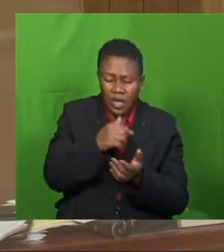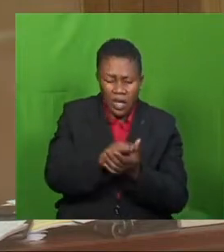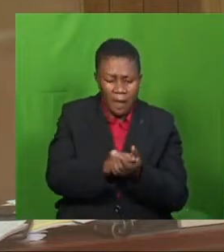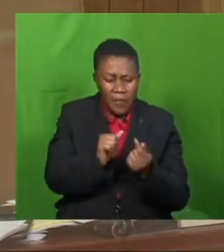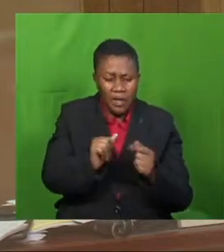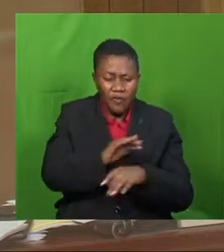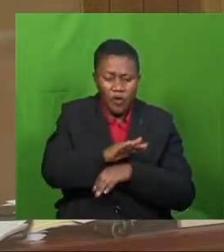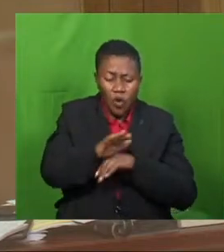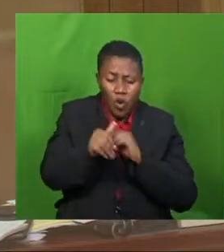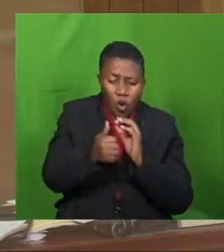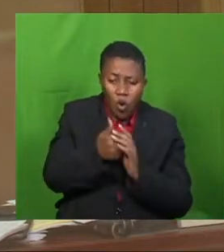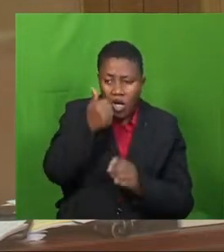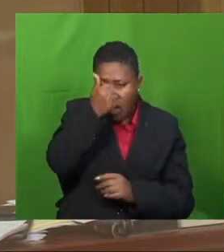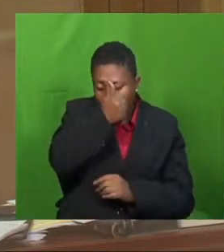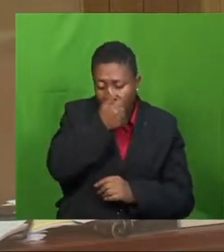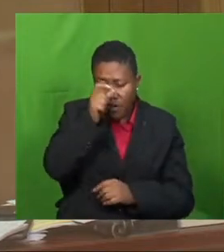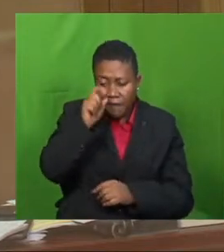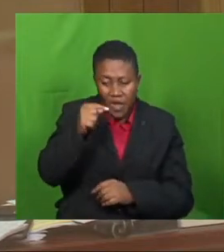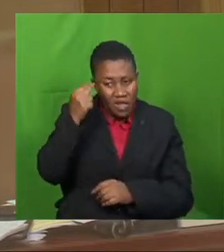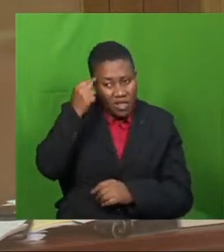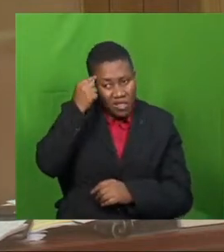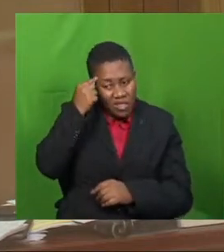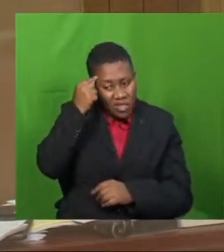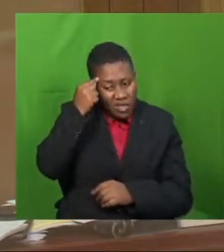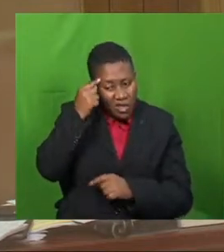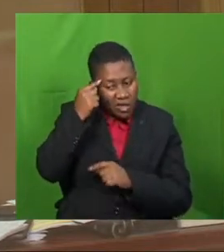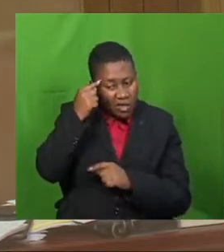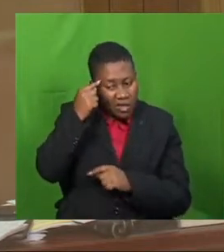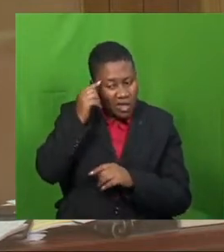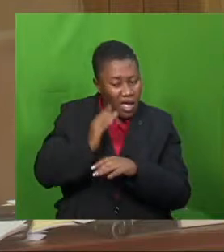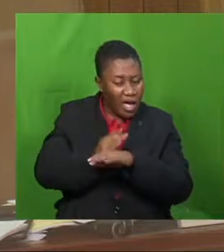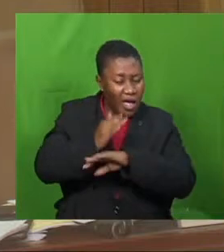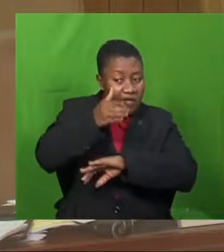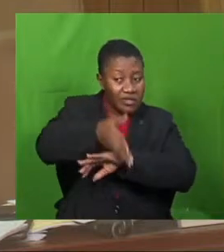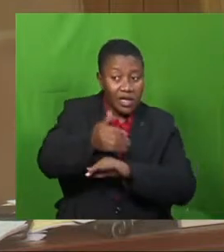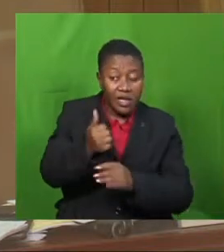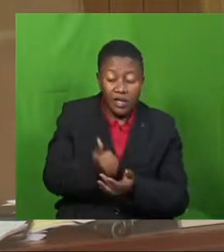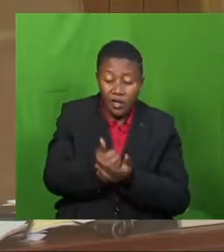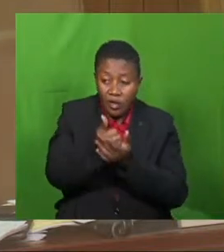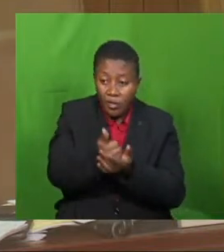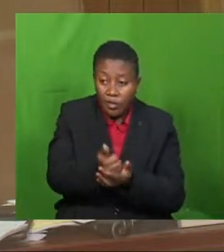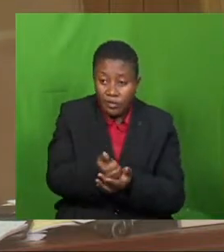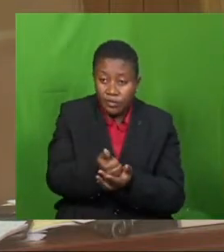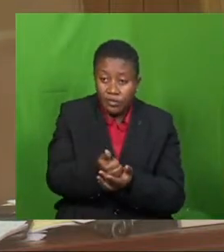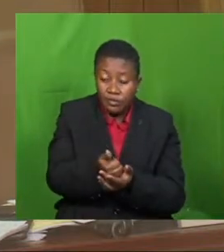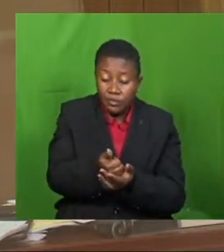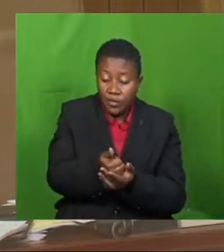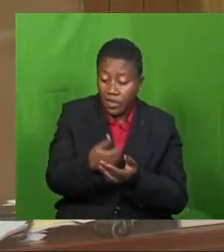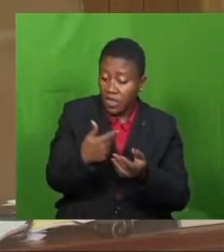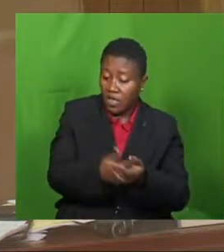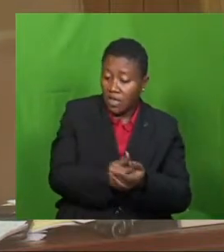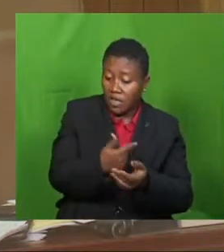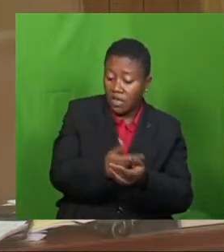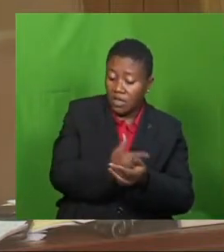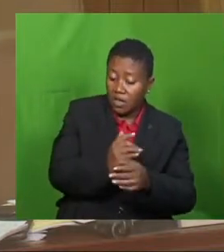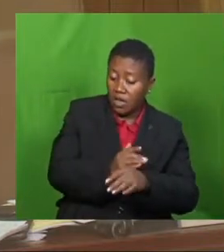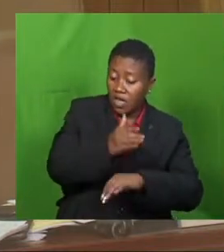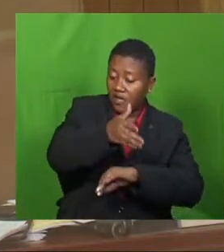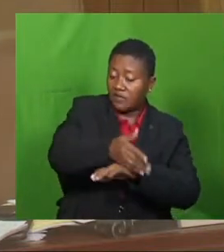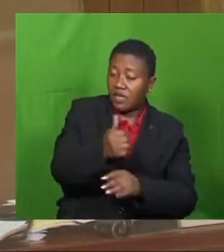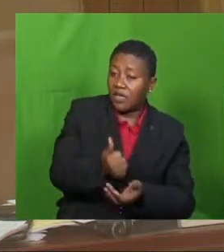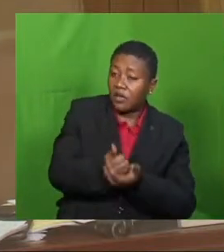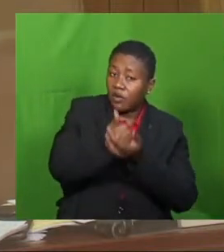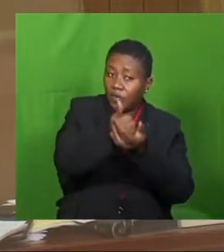think beyond aid. Ghana Beyond Aid, African Beyond Aid creates a fertile